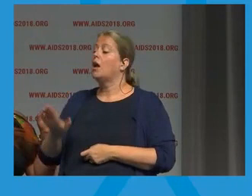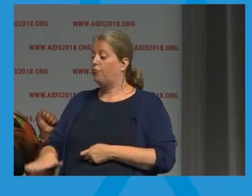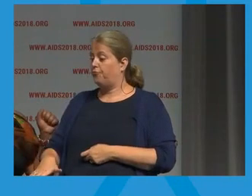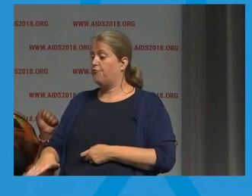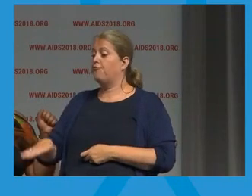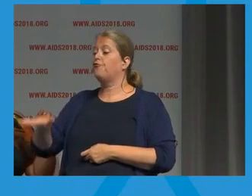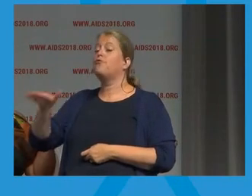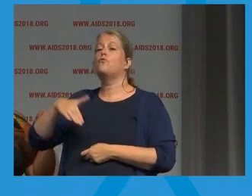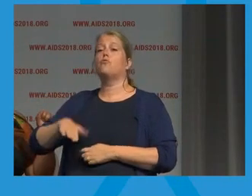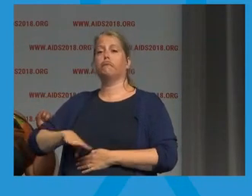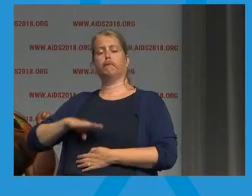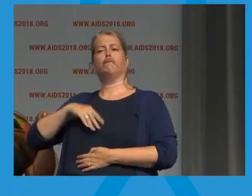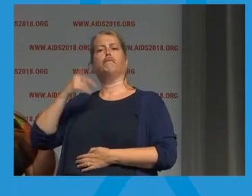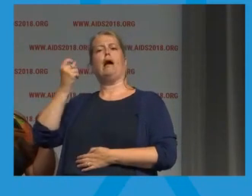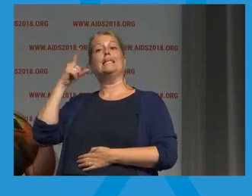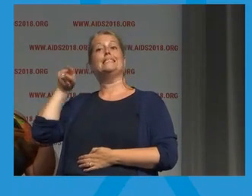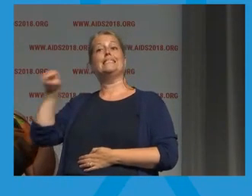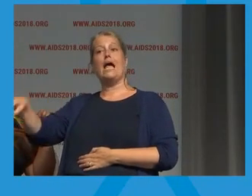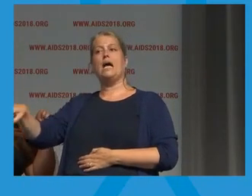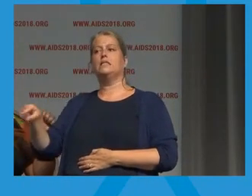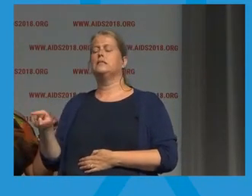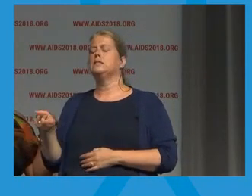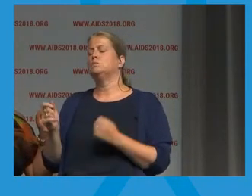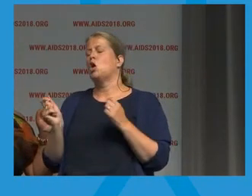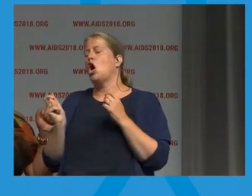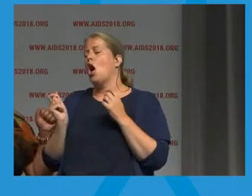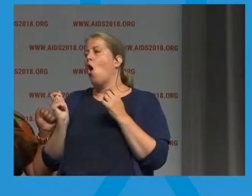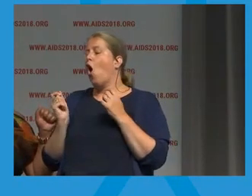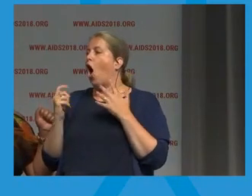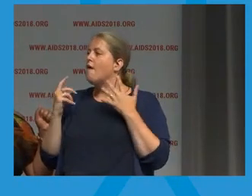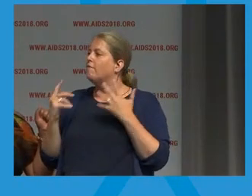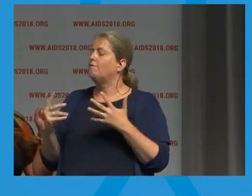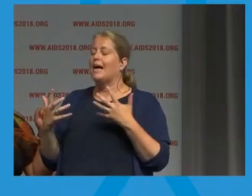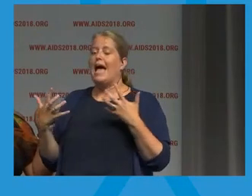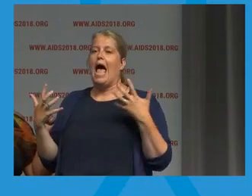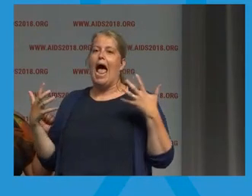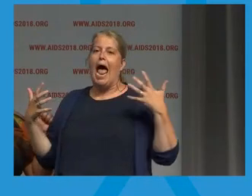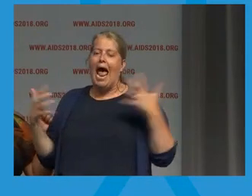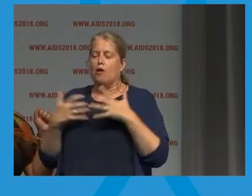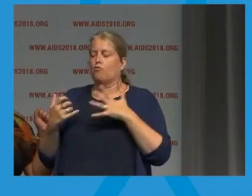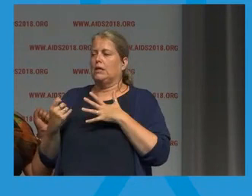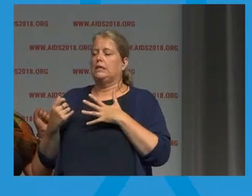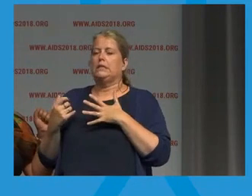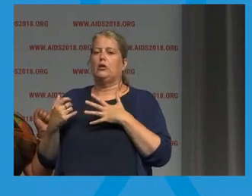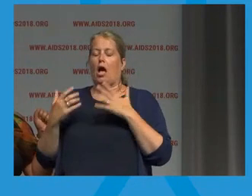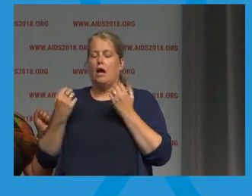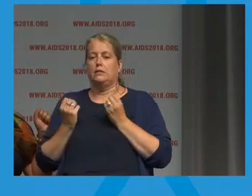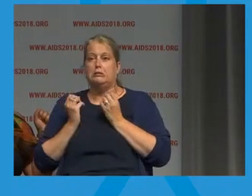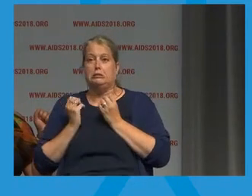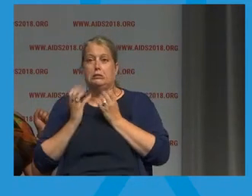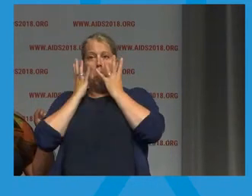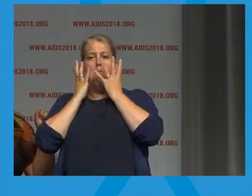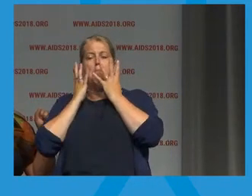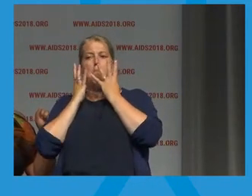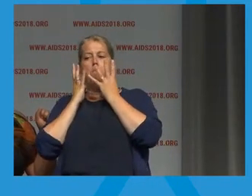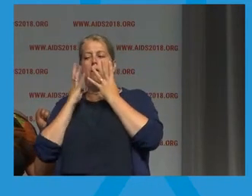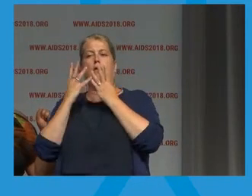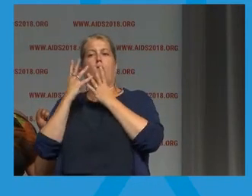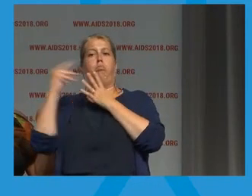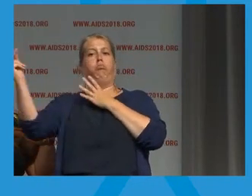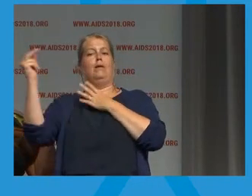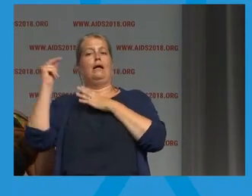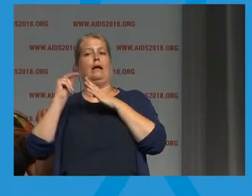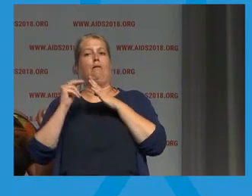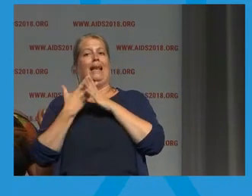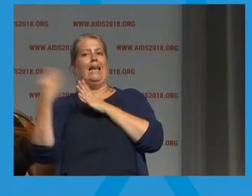understand, they are so often so angry and ashamed that they are leaving home. They